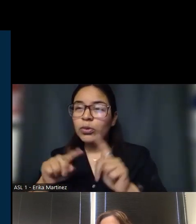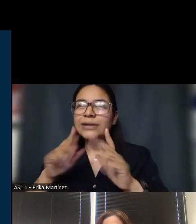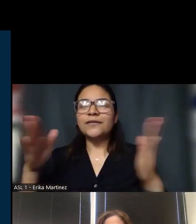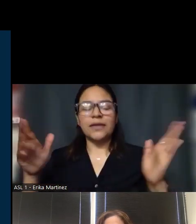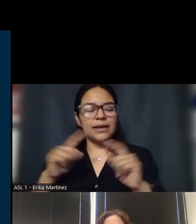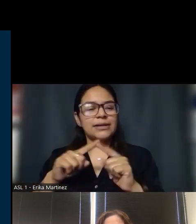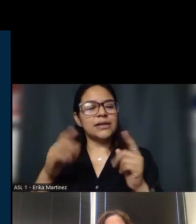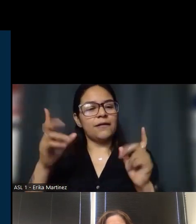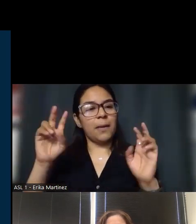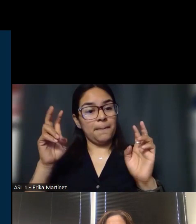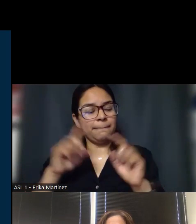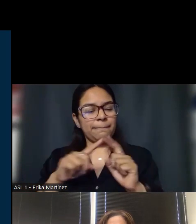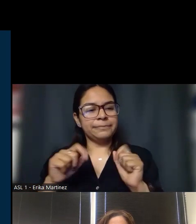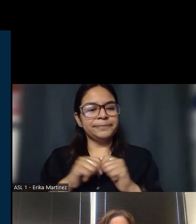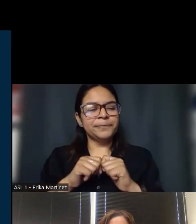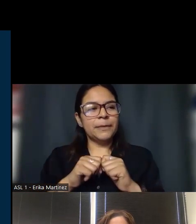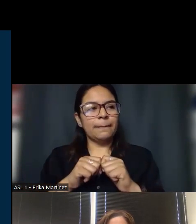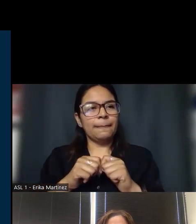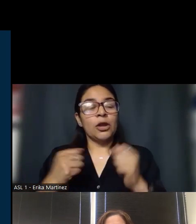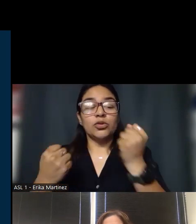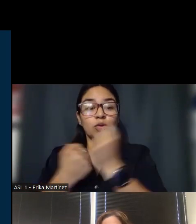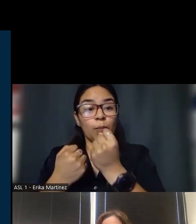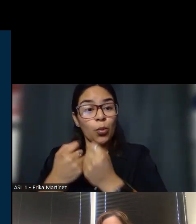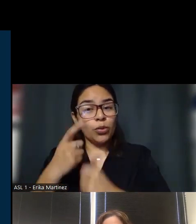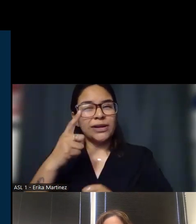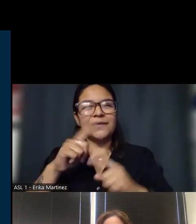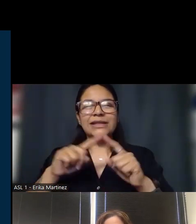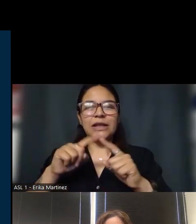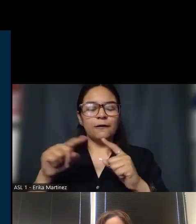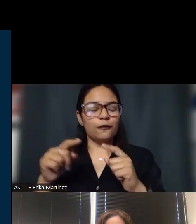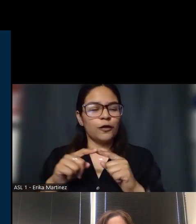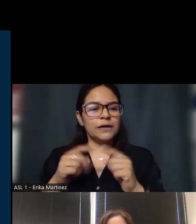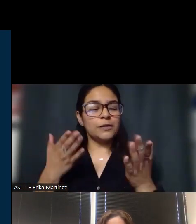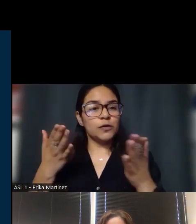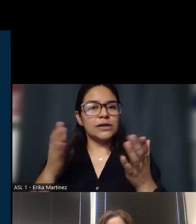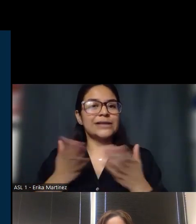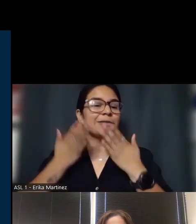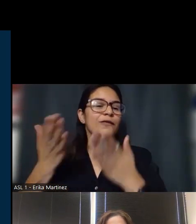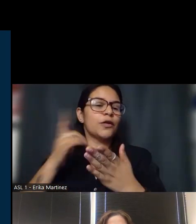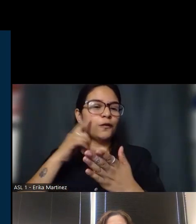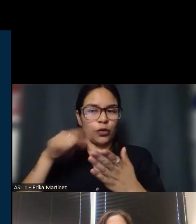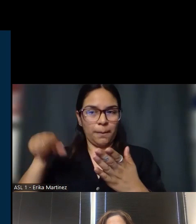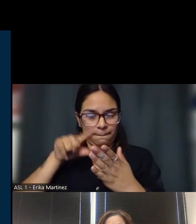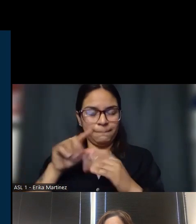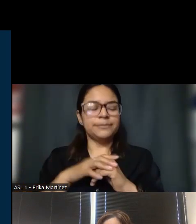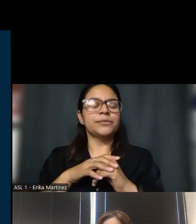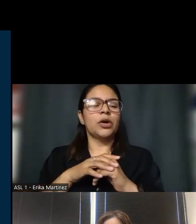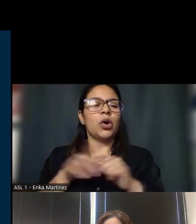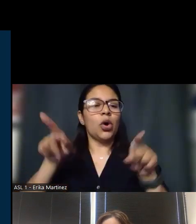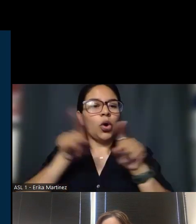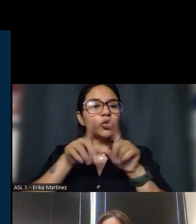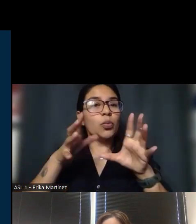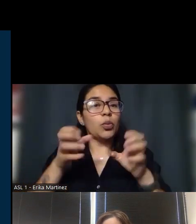other decision-making tools, such as supported decision-making, advanced healthcare directives, estate planning tools. We also want to